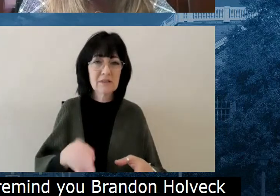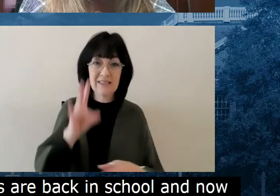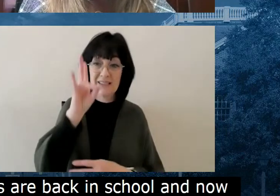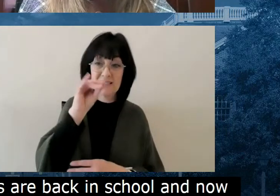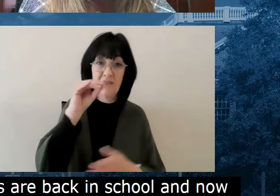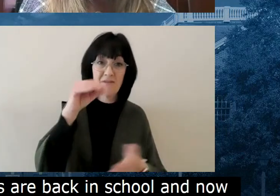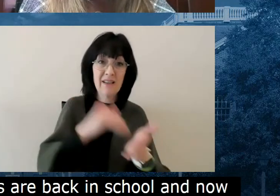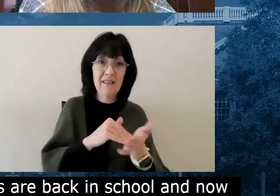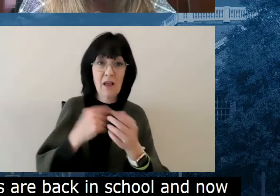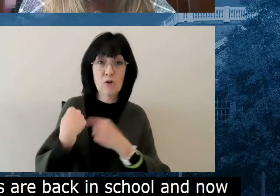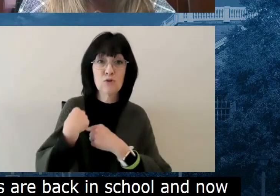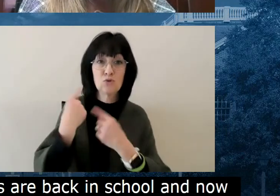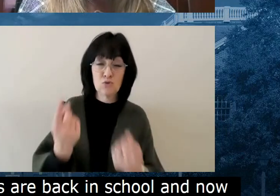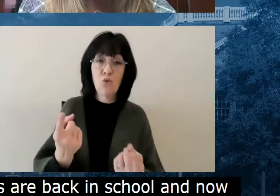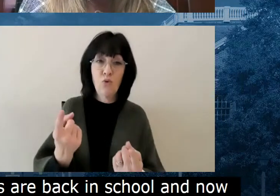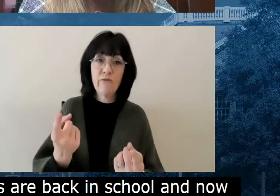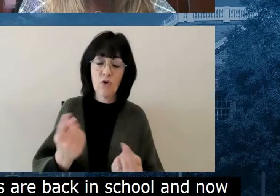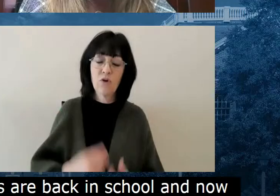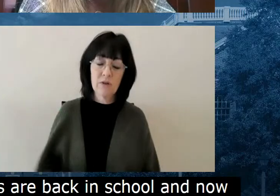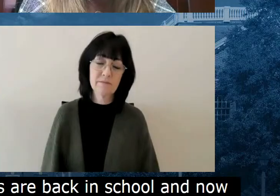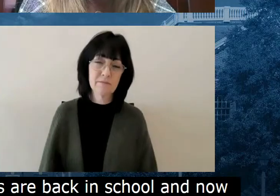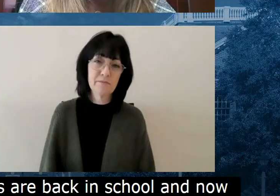mid-January.